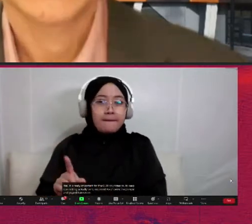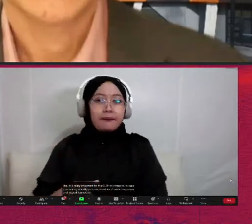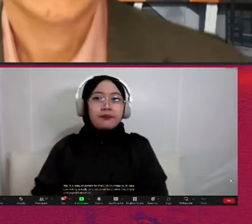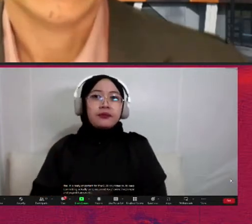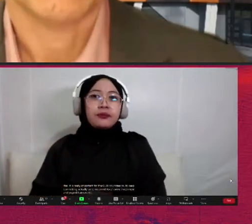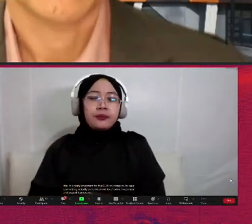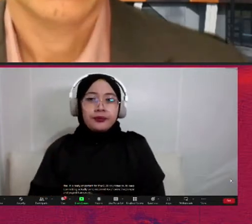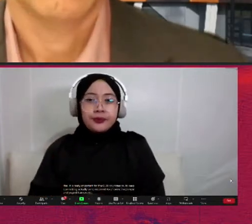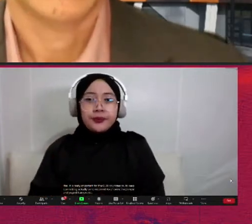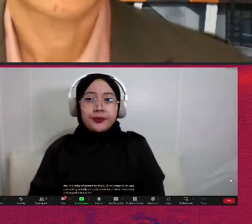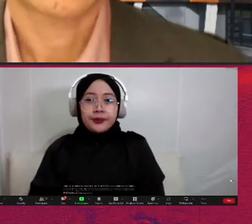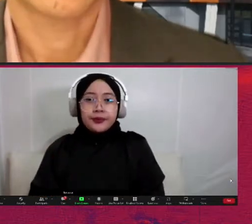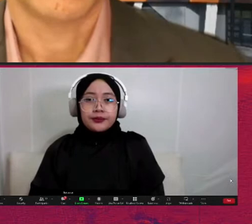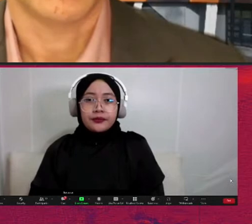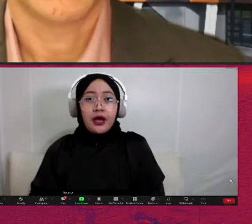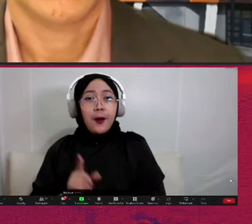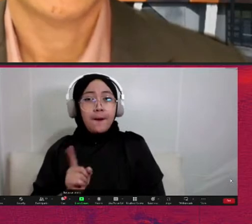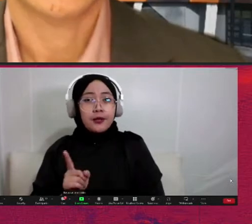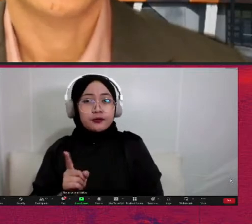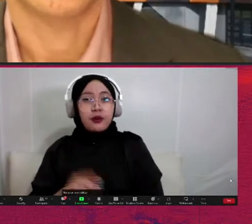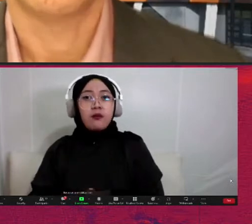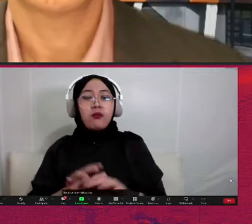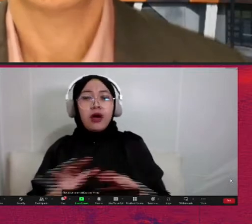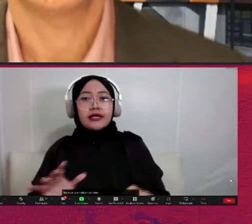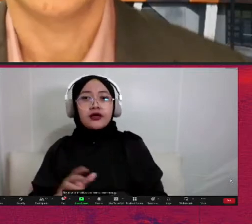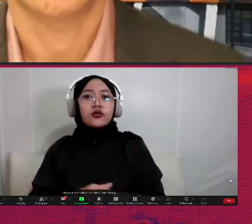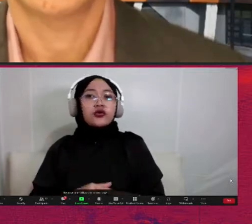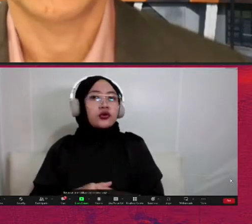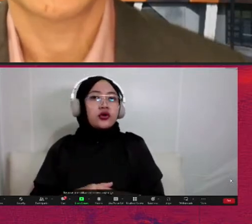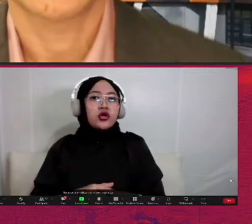frameworks. Because to mobilize